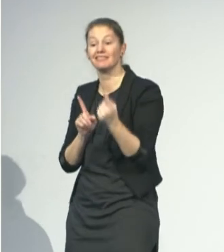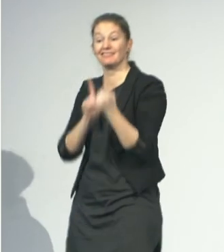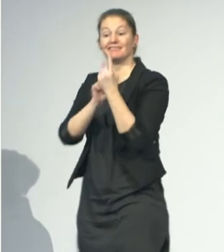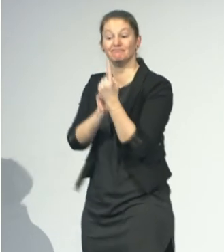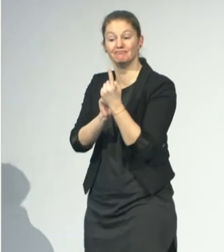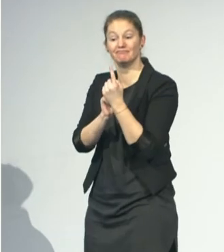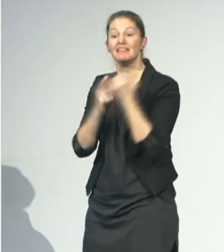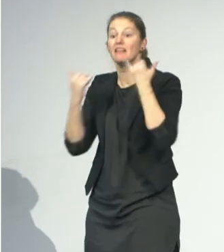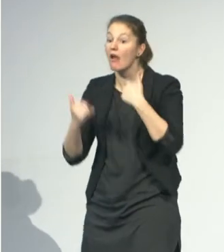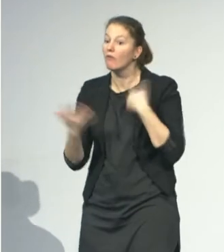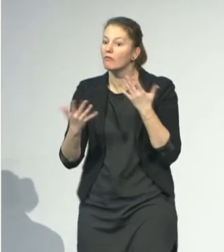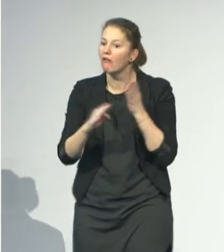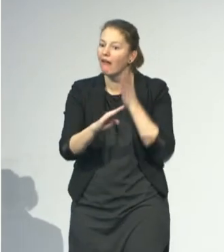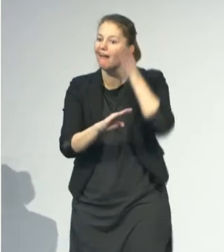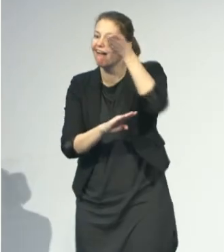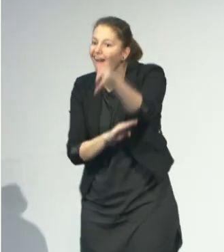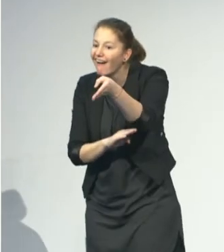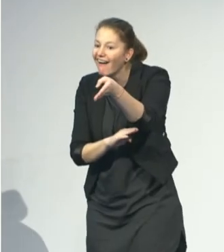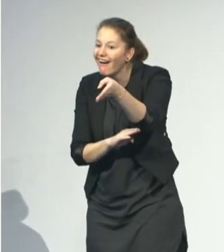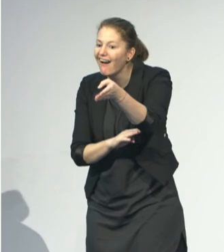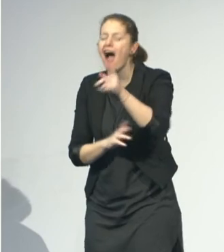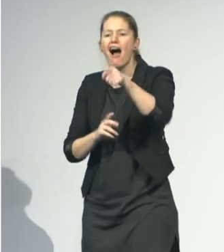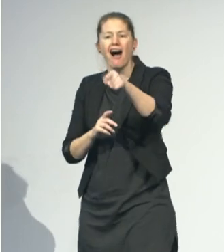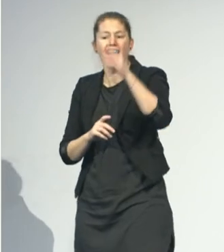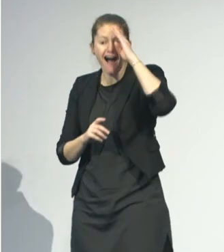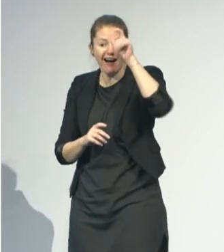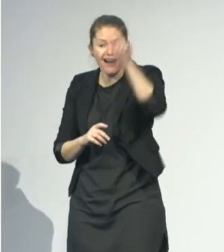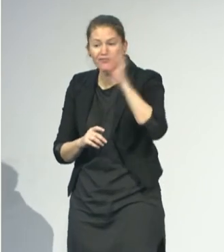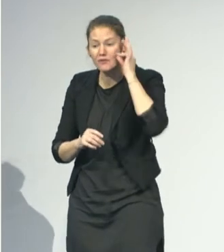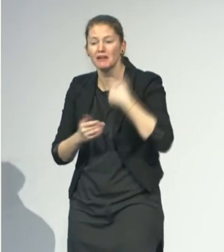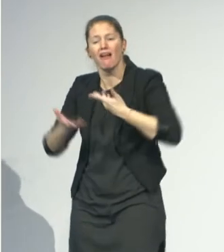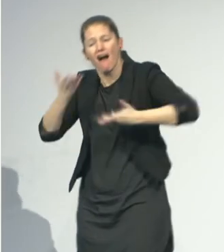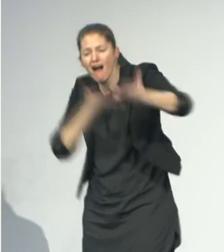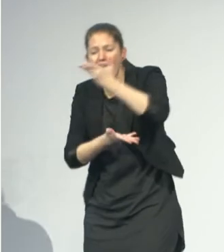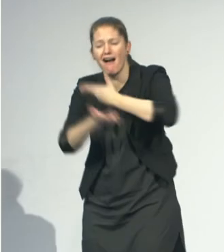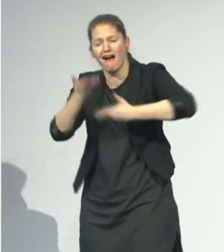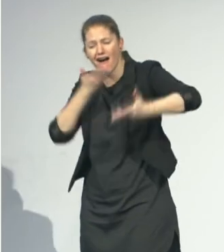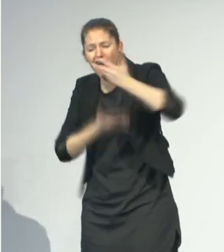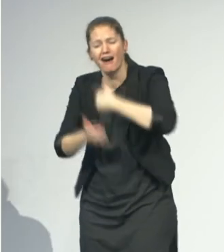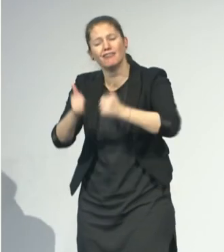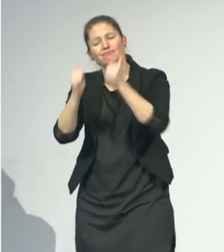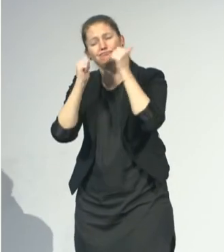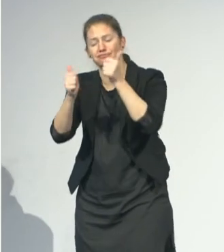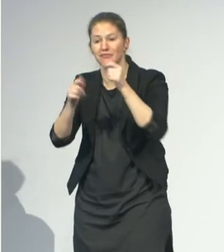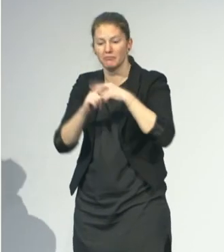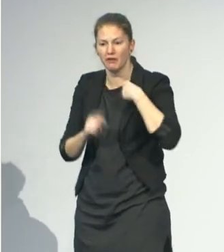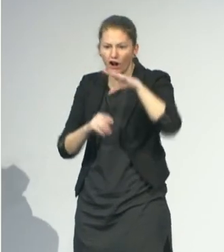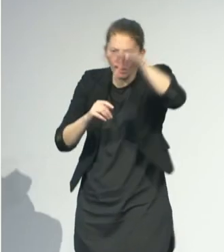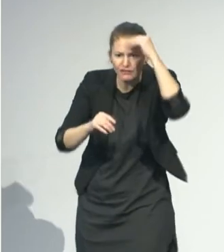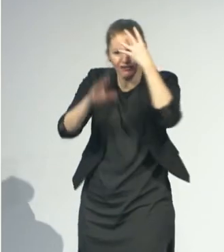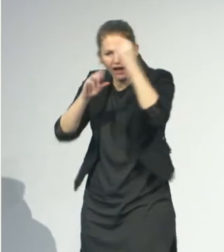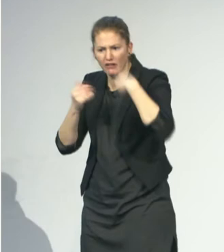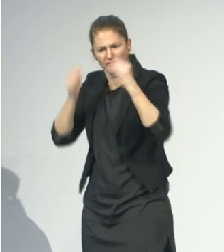the mom, and we had a great exchange. And I know through that, we both learned something. So I think you can't underestimate the connections you're gonna